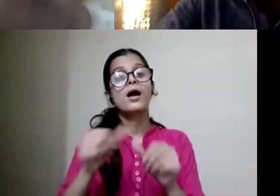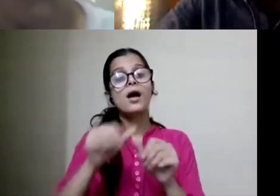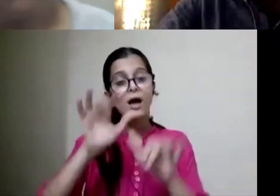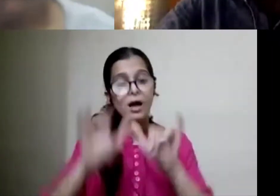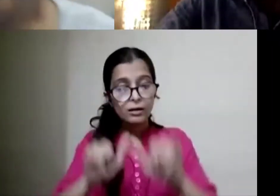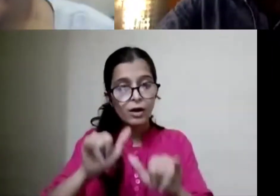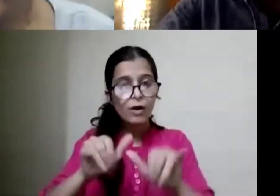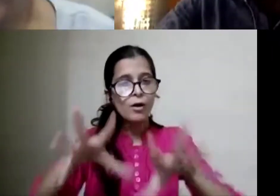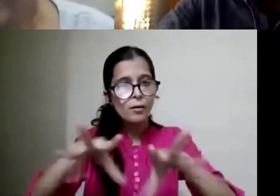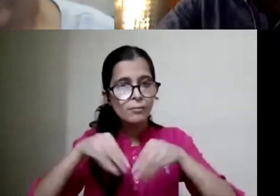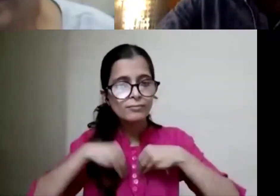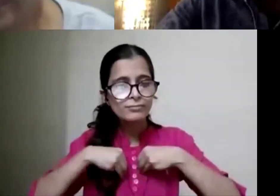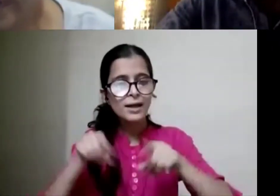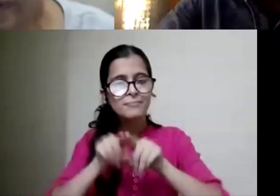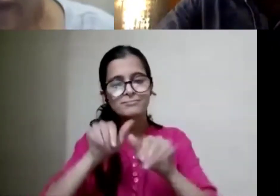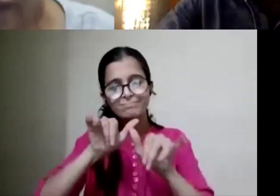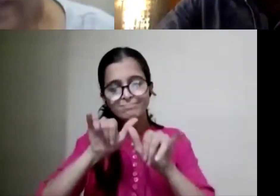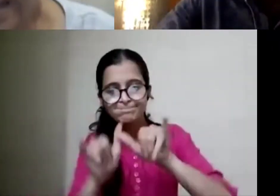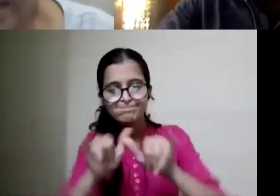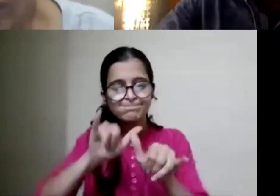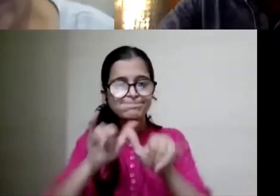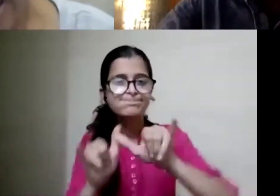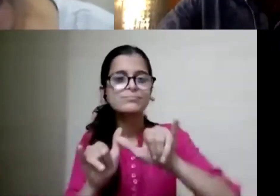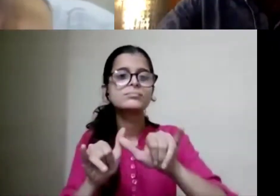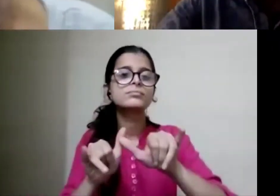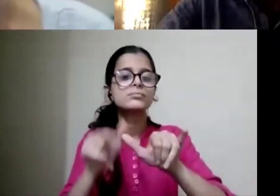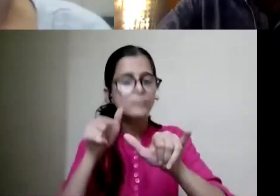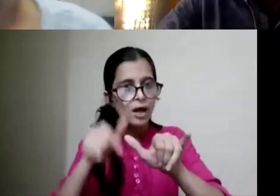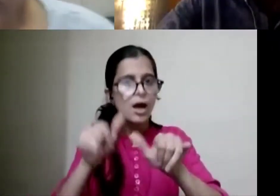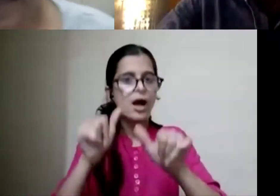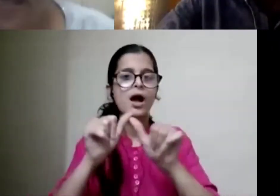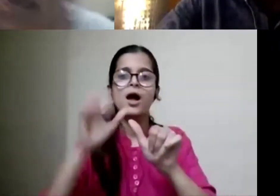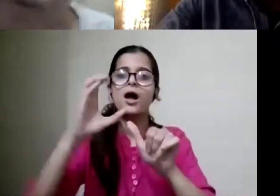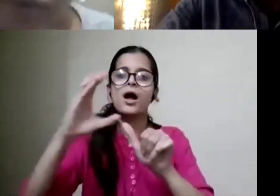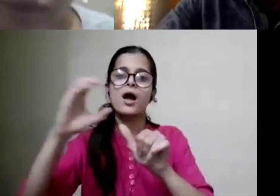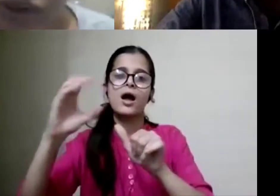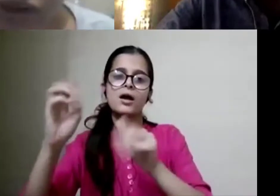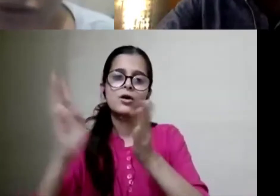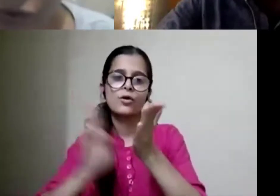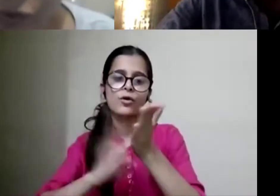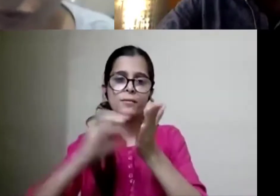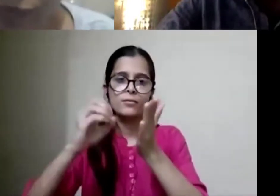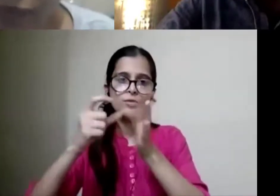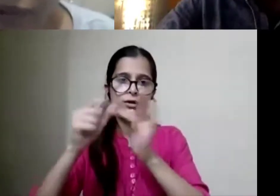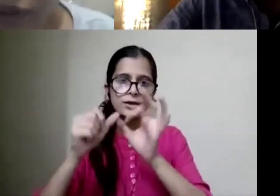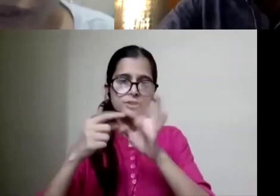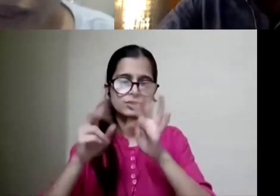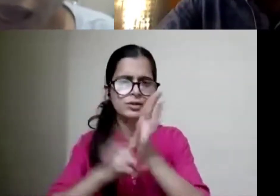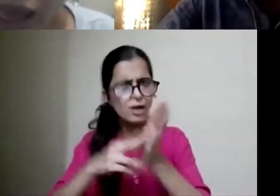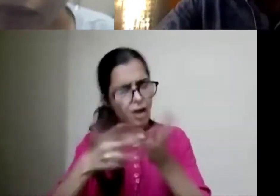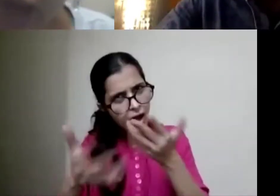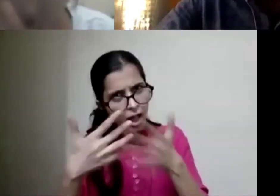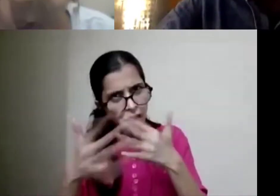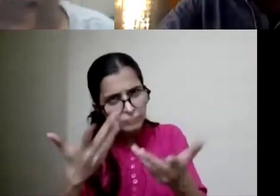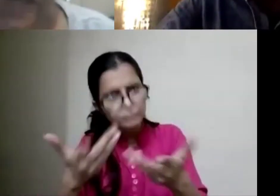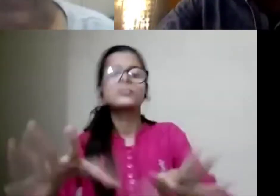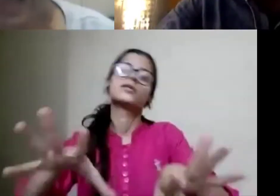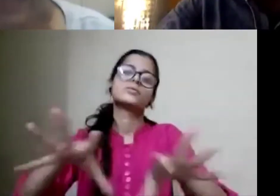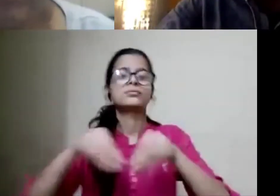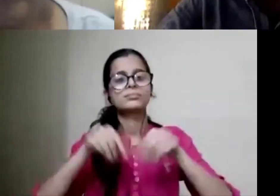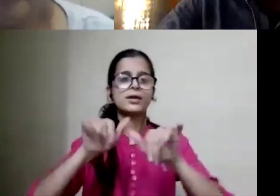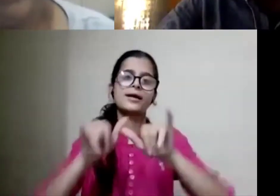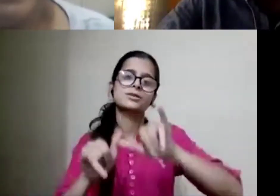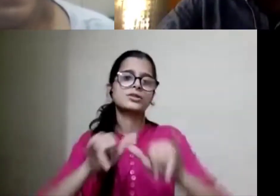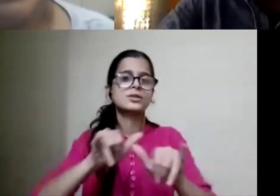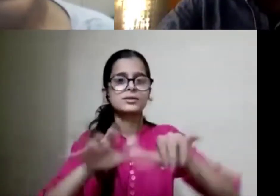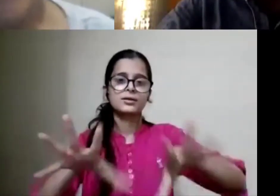always about adjusting and saying, okay, as much as we can, we will adjust you. And at the same